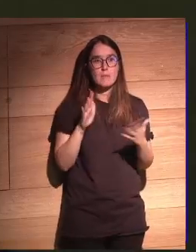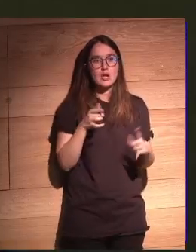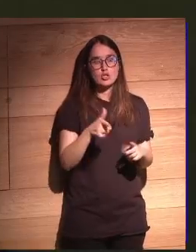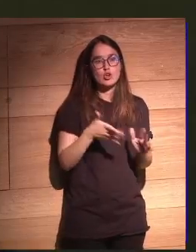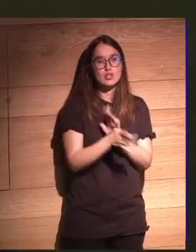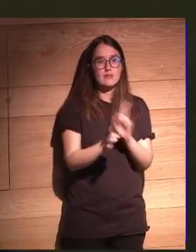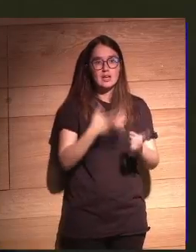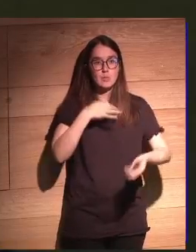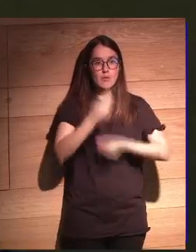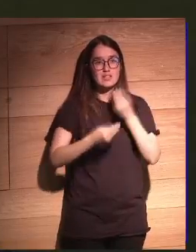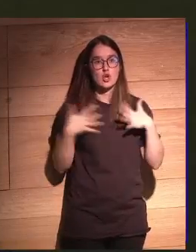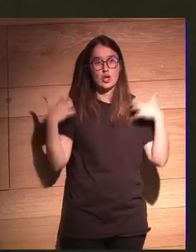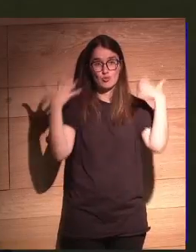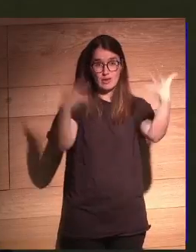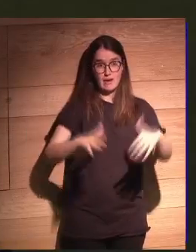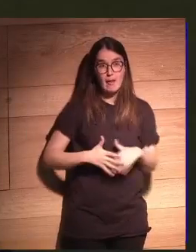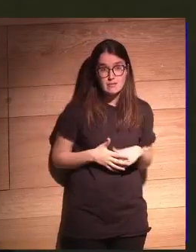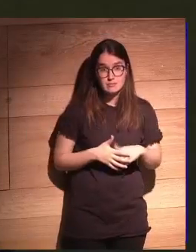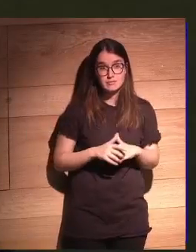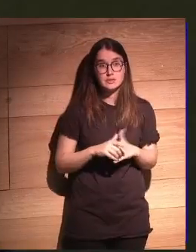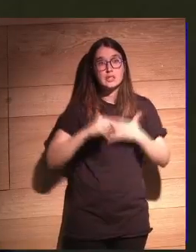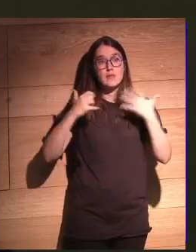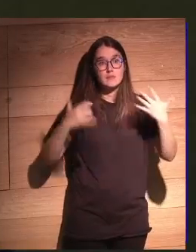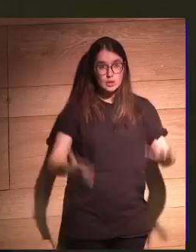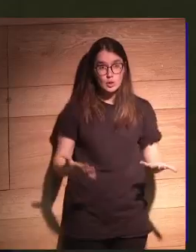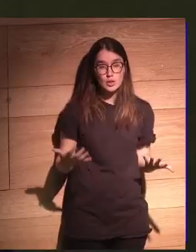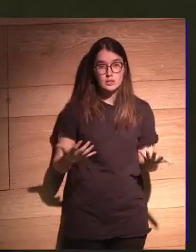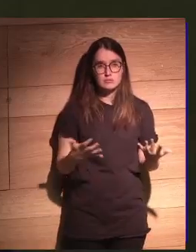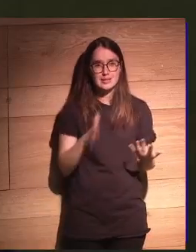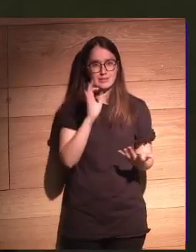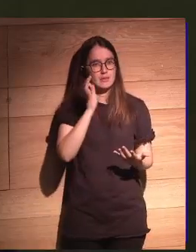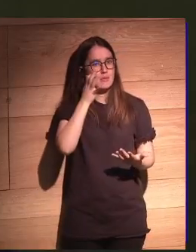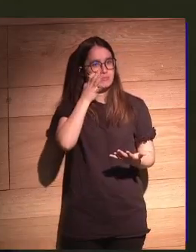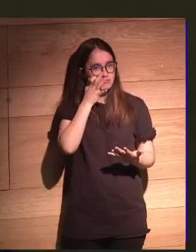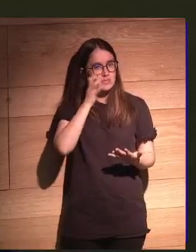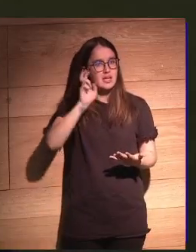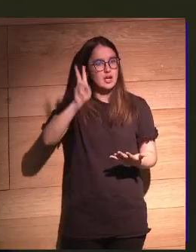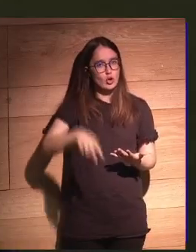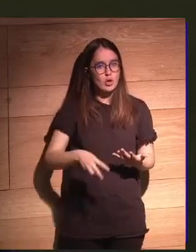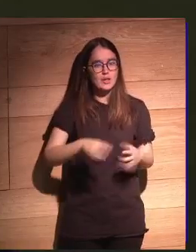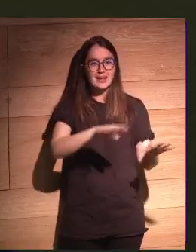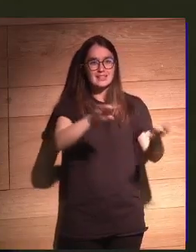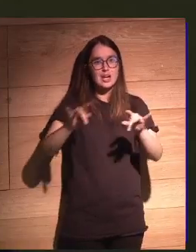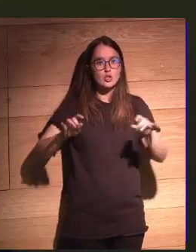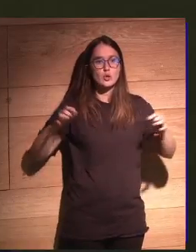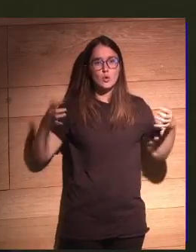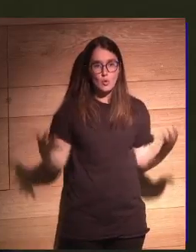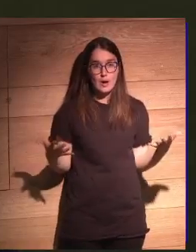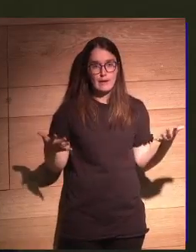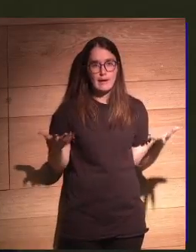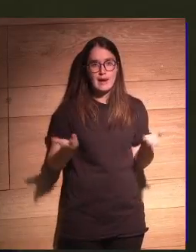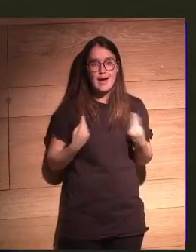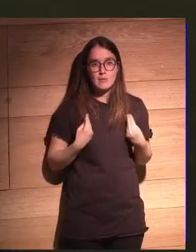We acknowledge your right, but you are not entitled to do whatever you want with it. So let's acknowledge